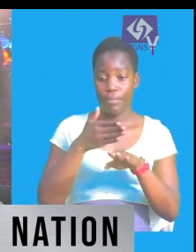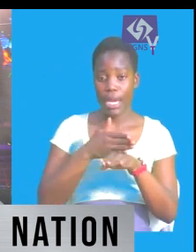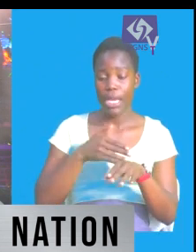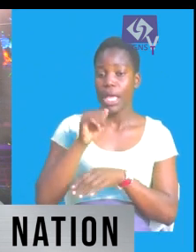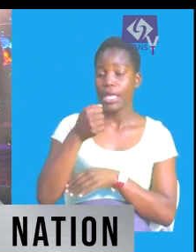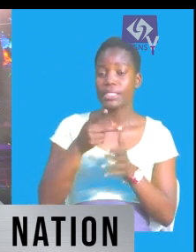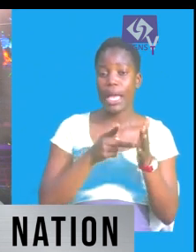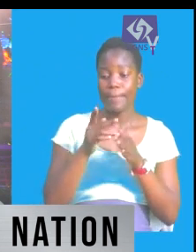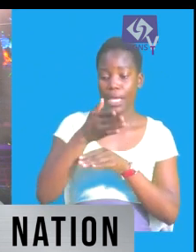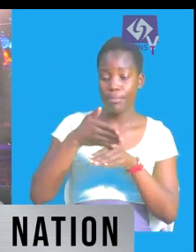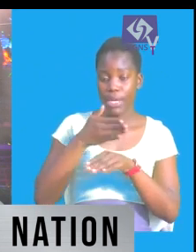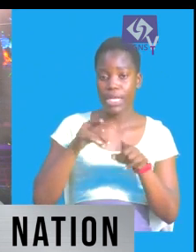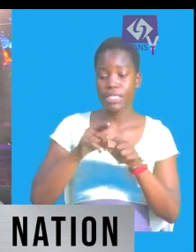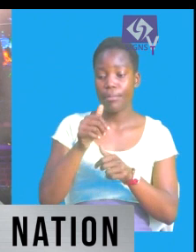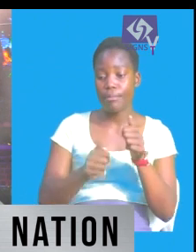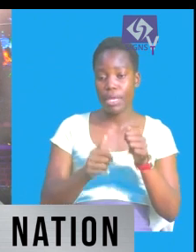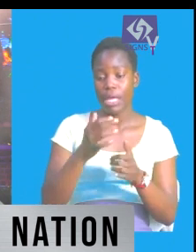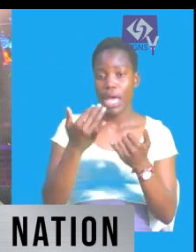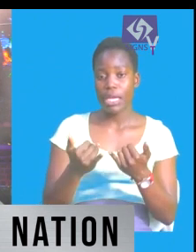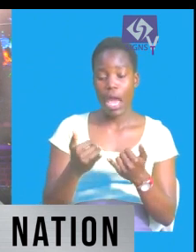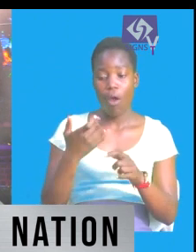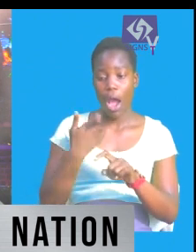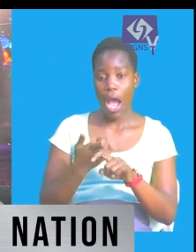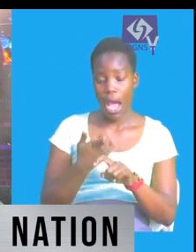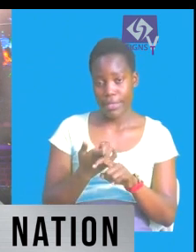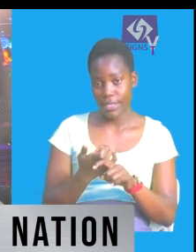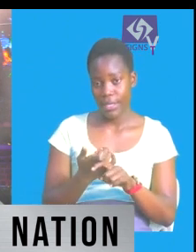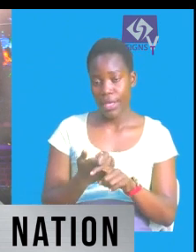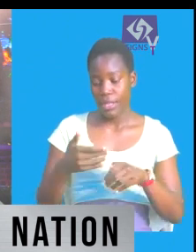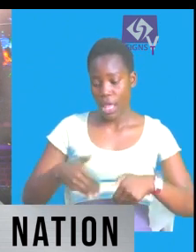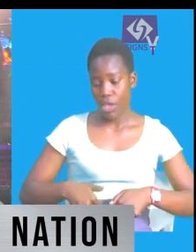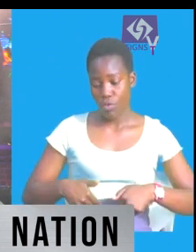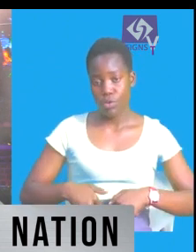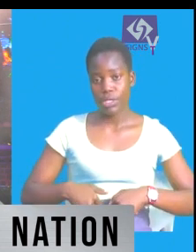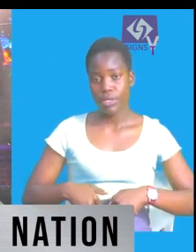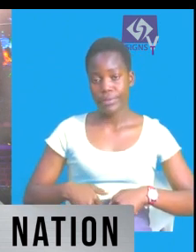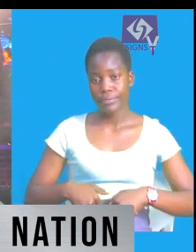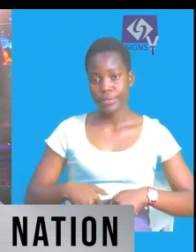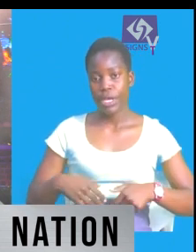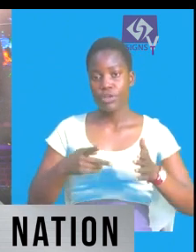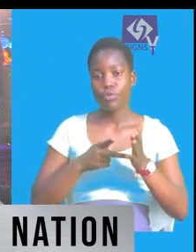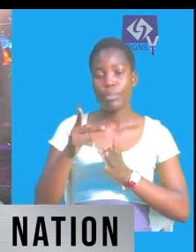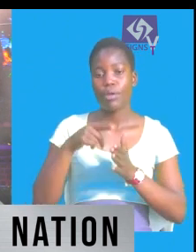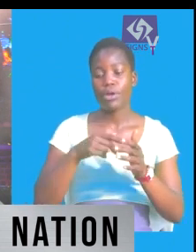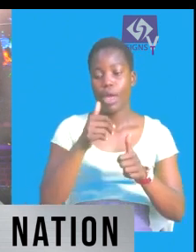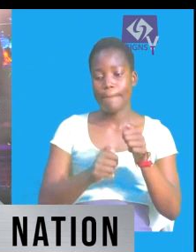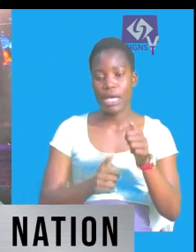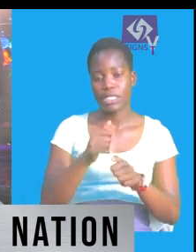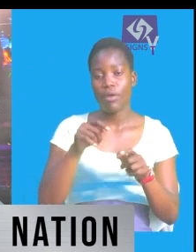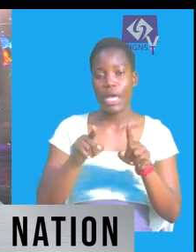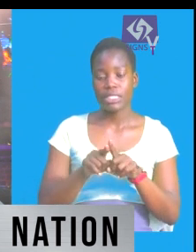nanunua maziwa. Right now inakuwa ngumu kwa sisi youth hata ku afford maziwa packet